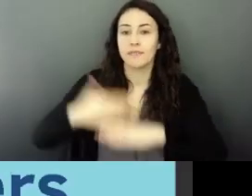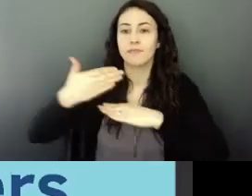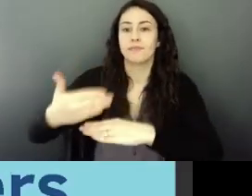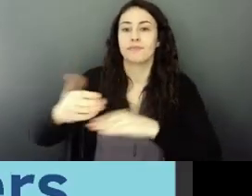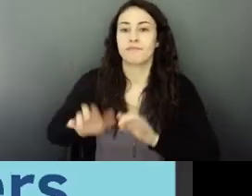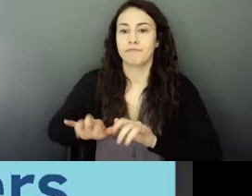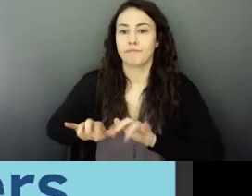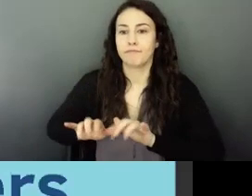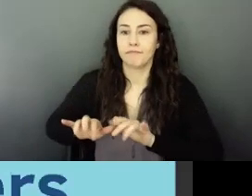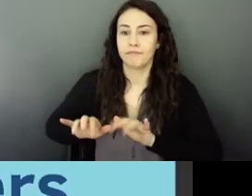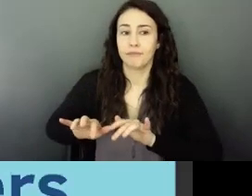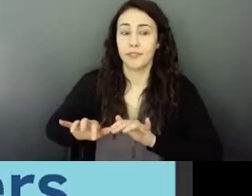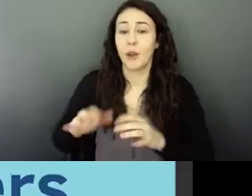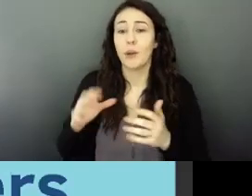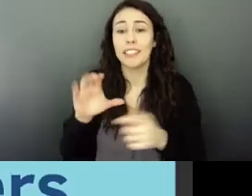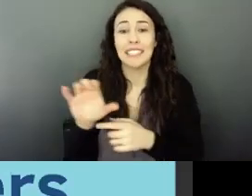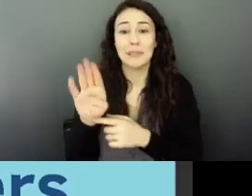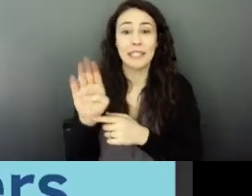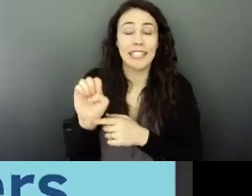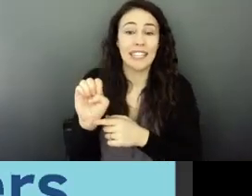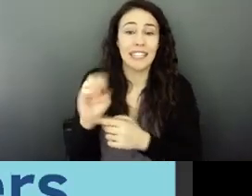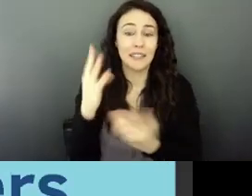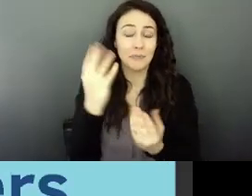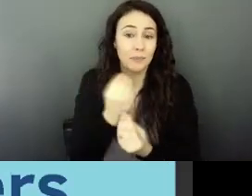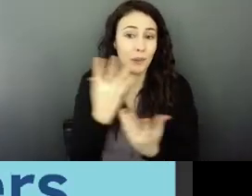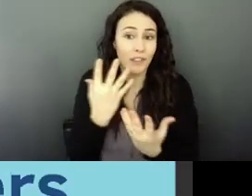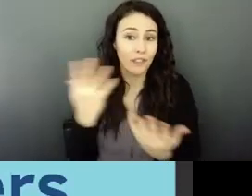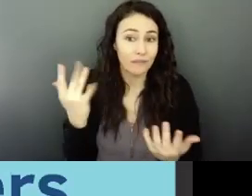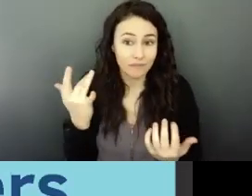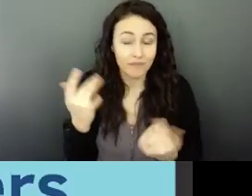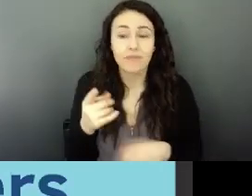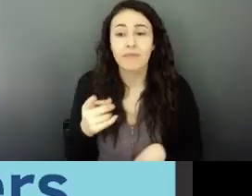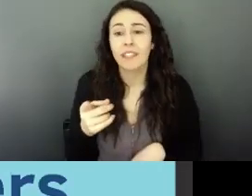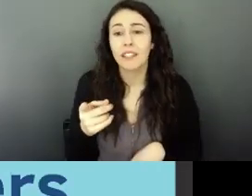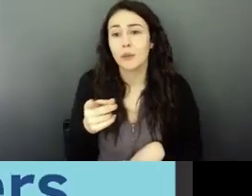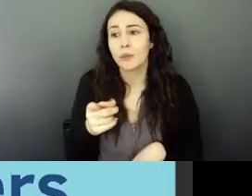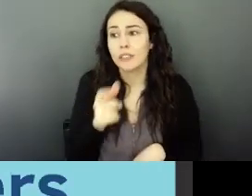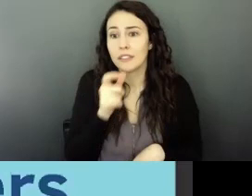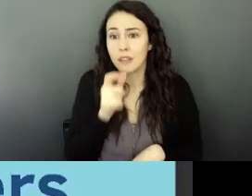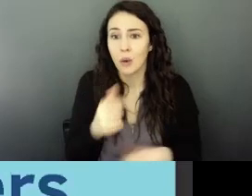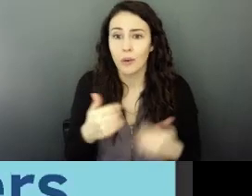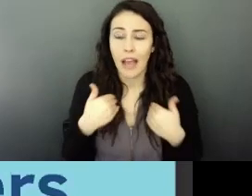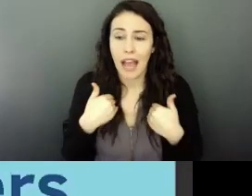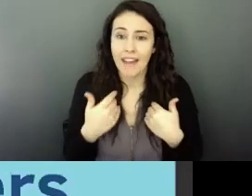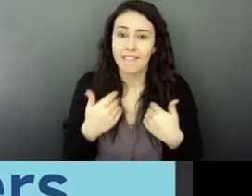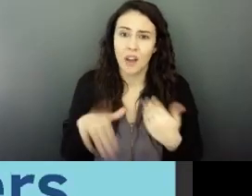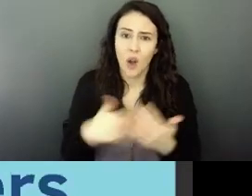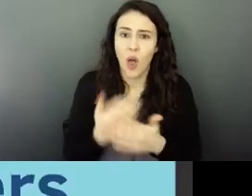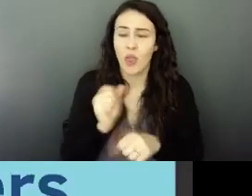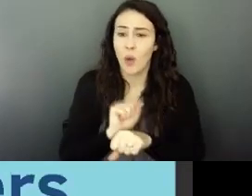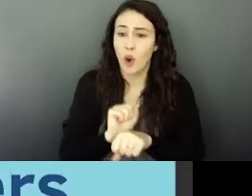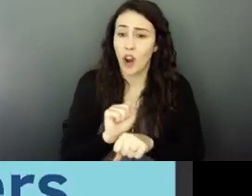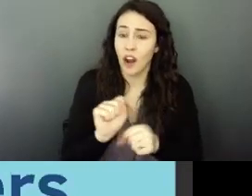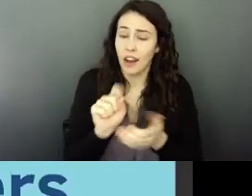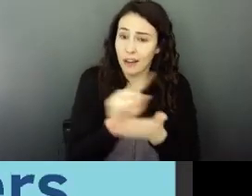of CBE is you don't have all the work done week after week. You can get it done when you